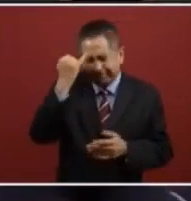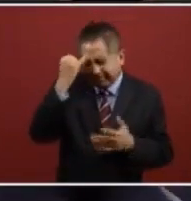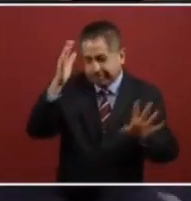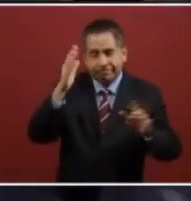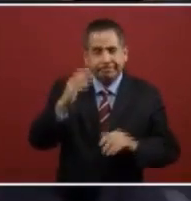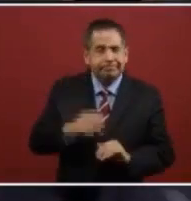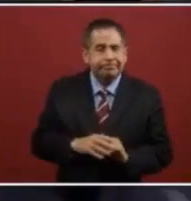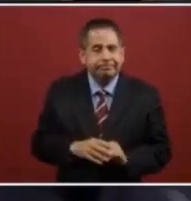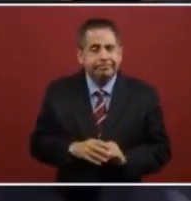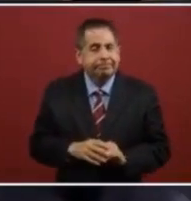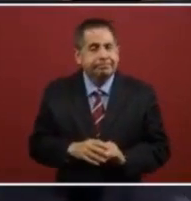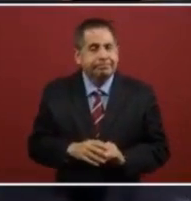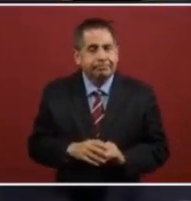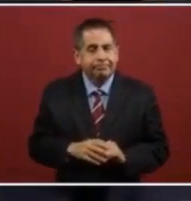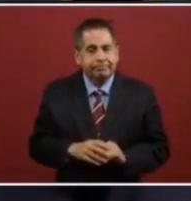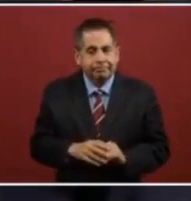numbers.